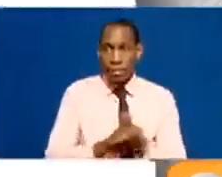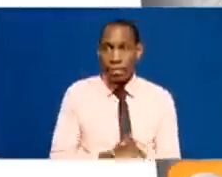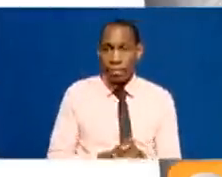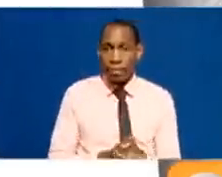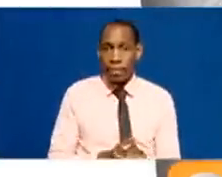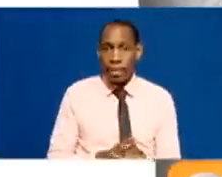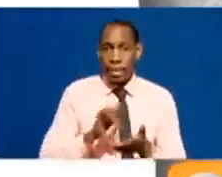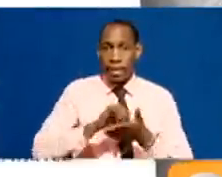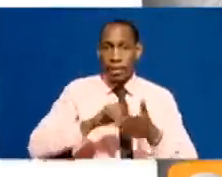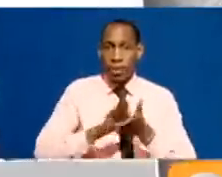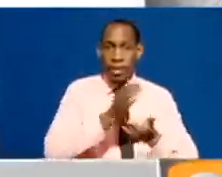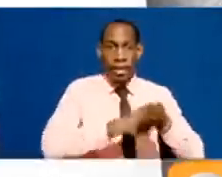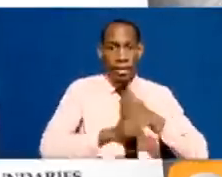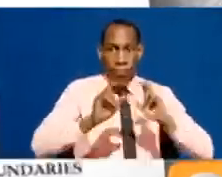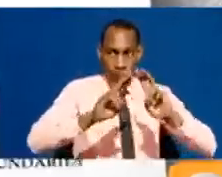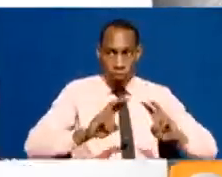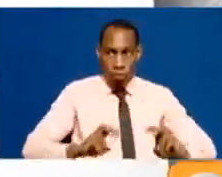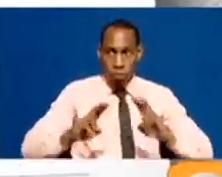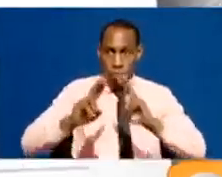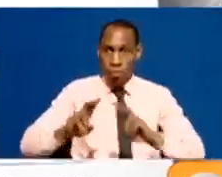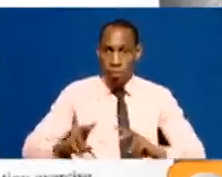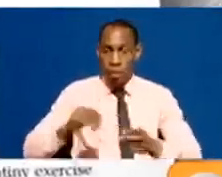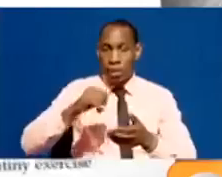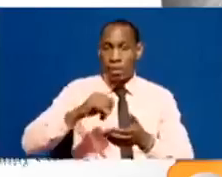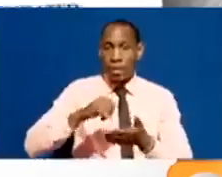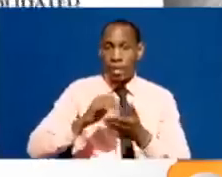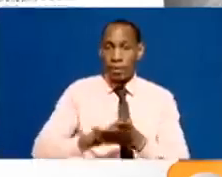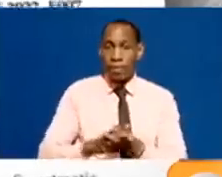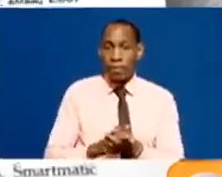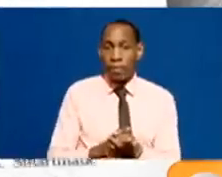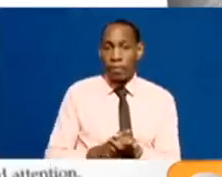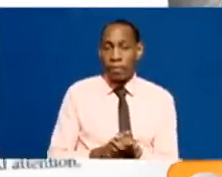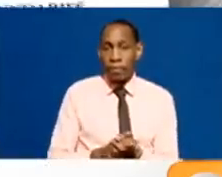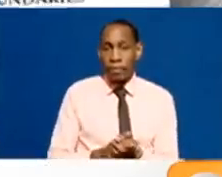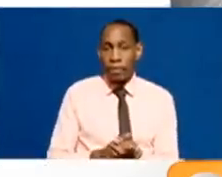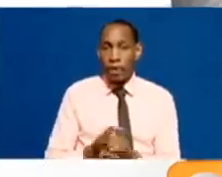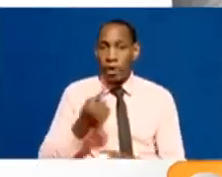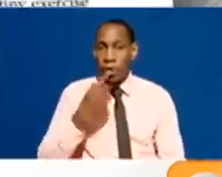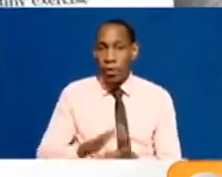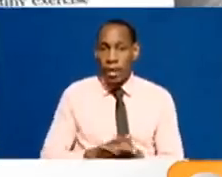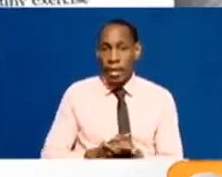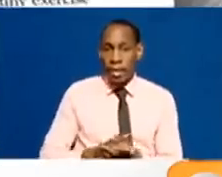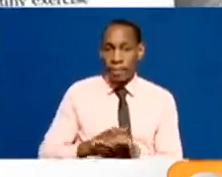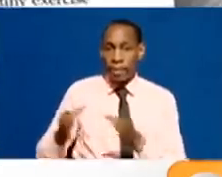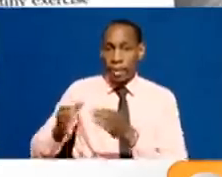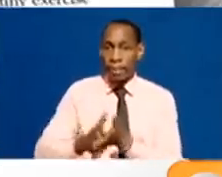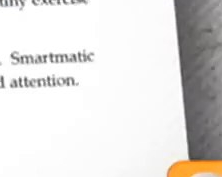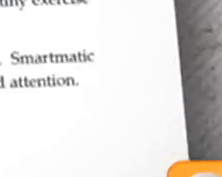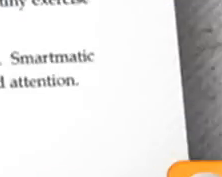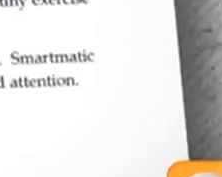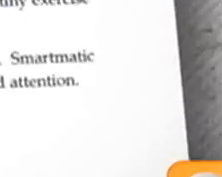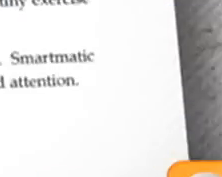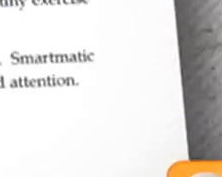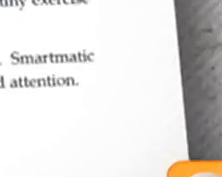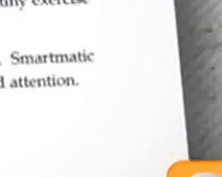Washira, kuwa shughuli ya ukaguzi izingatie maagizo ya kampuni ya Smartmatic iliyotoa huduma ya teknolojia